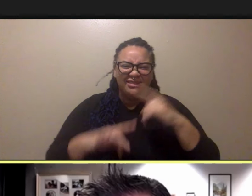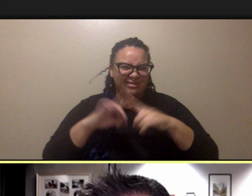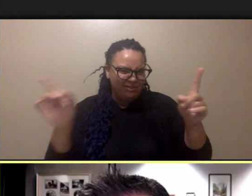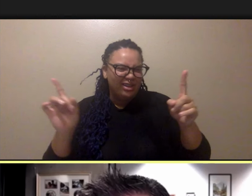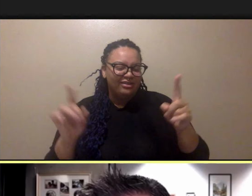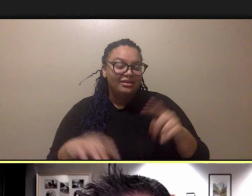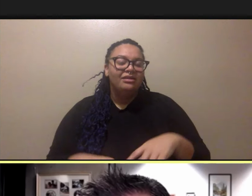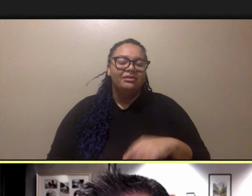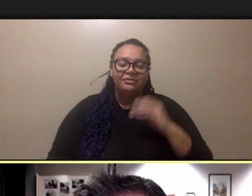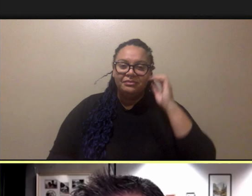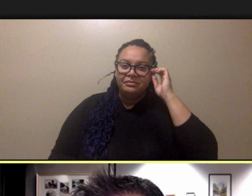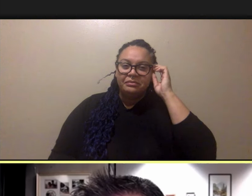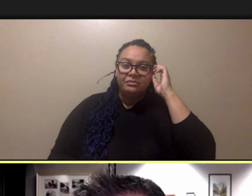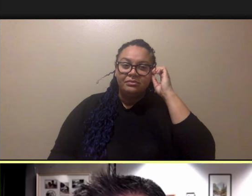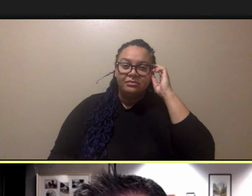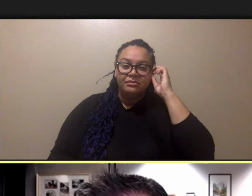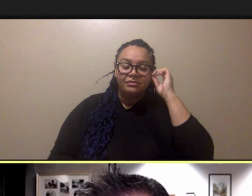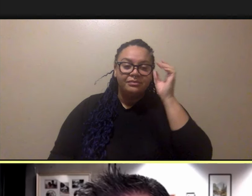So